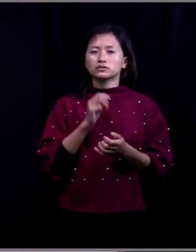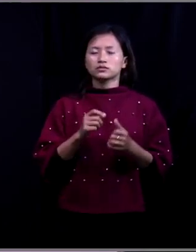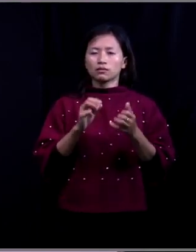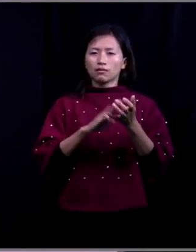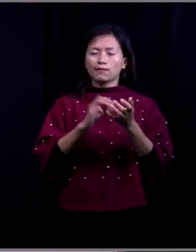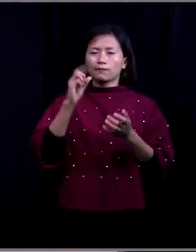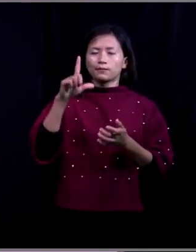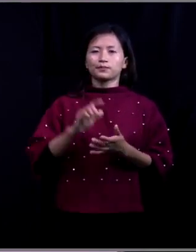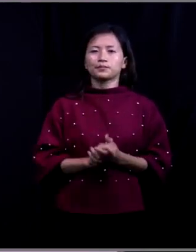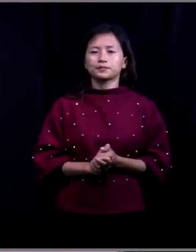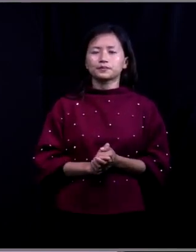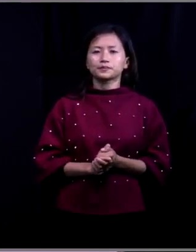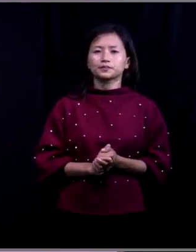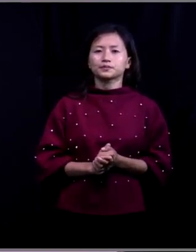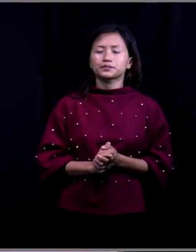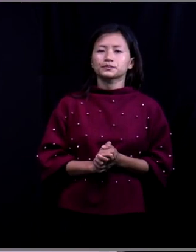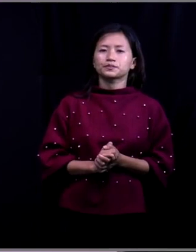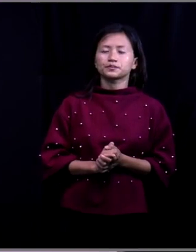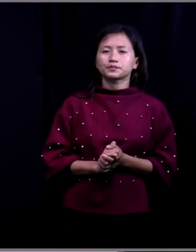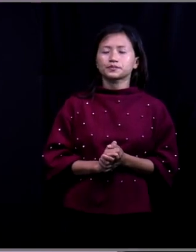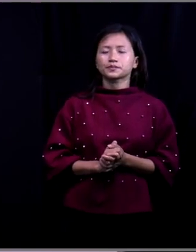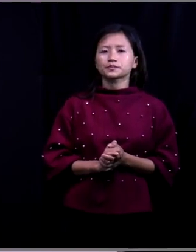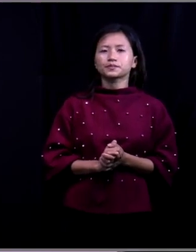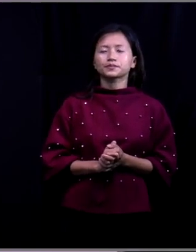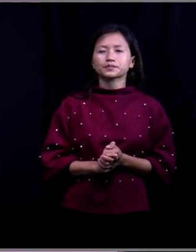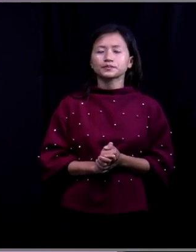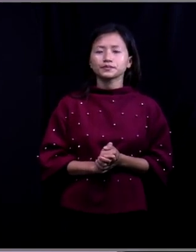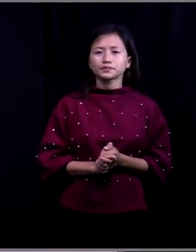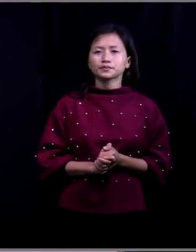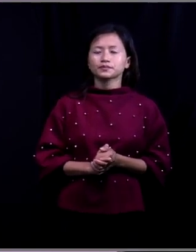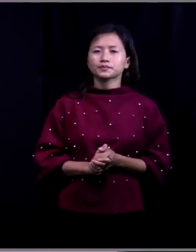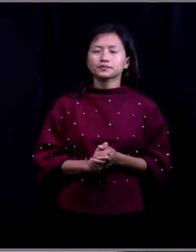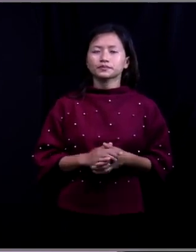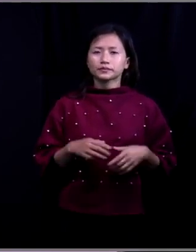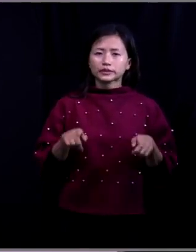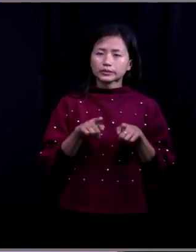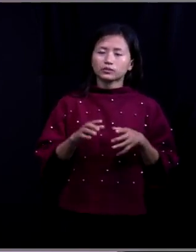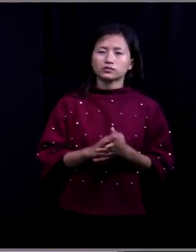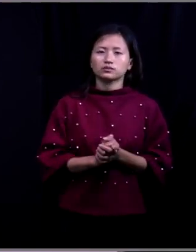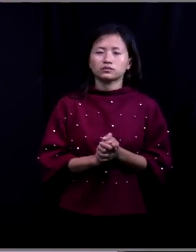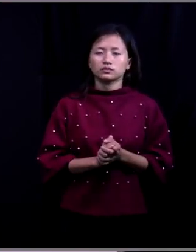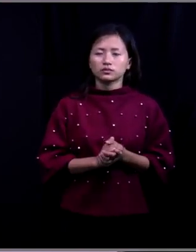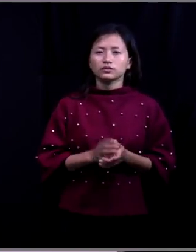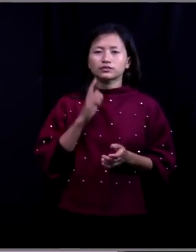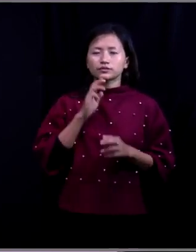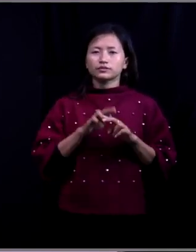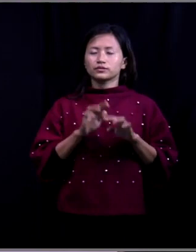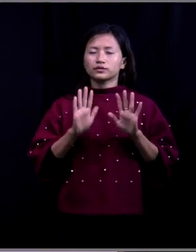expressed in unified mass or in atomic mass units. Likewise, if we have